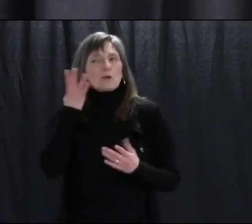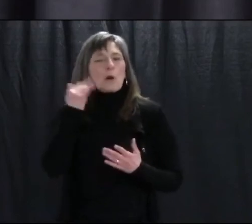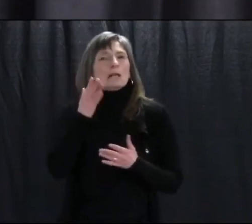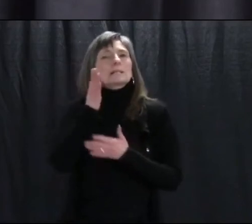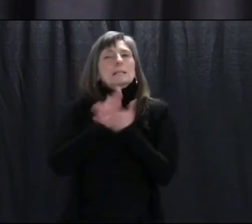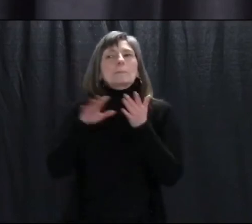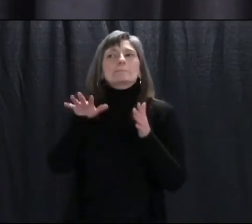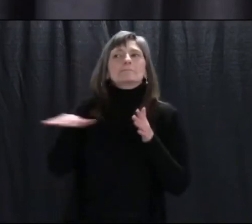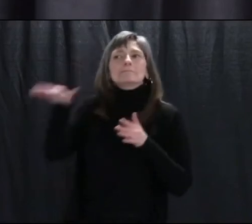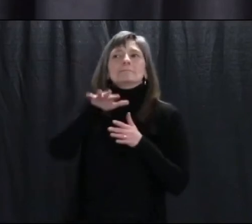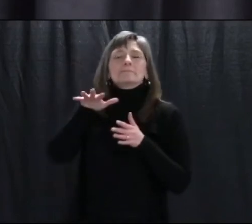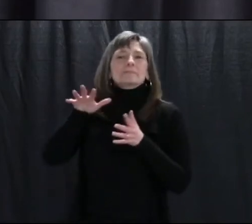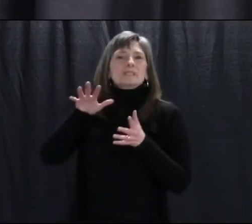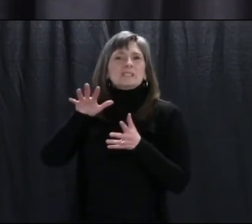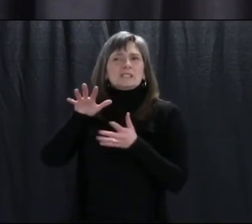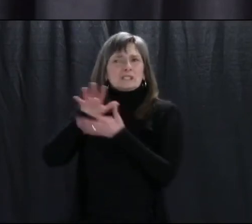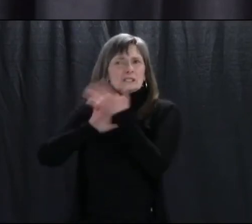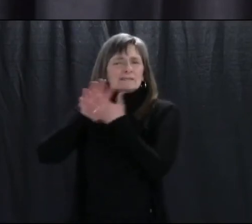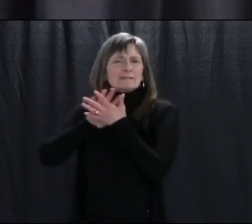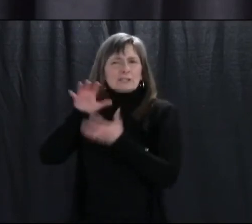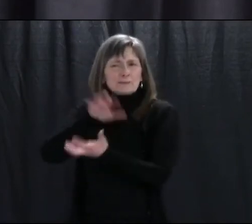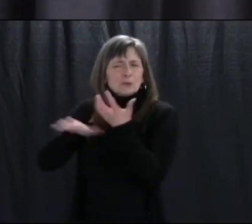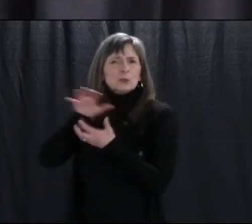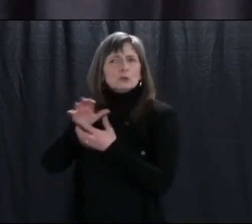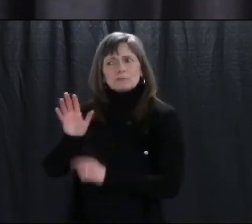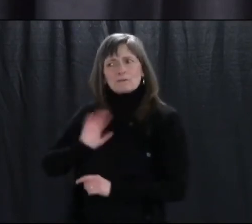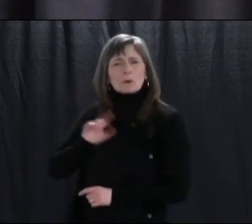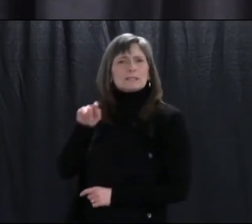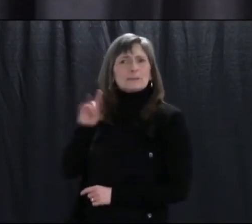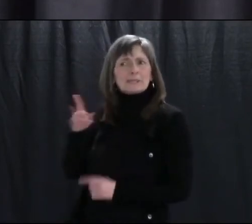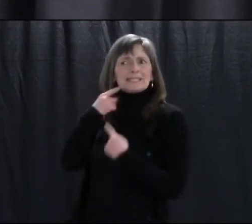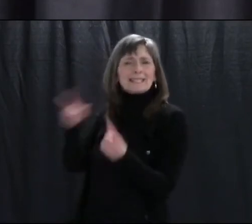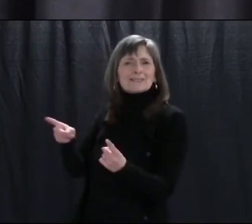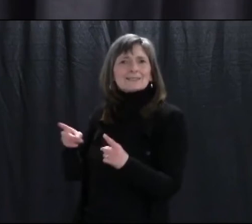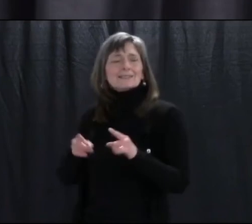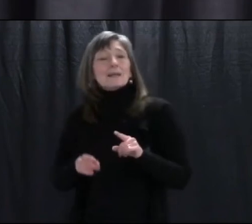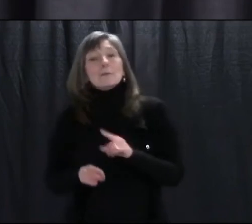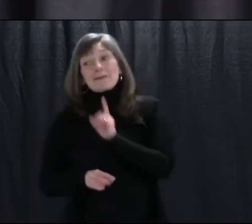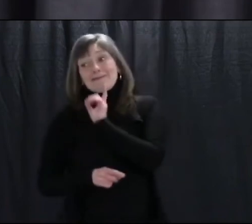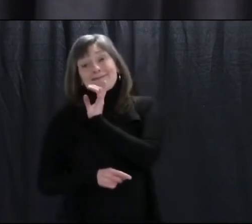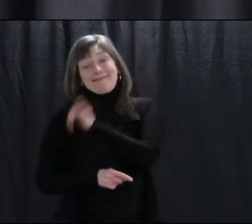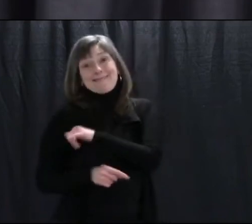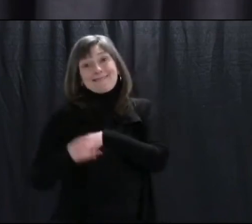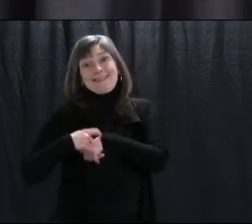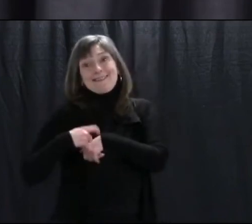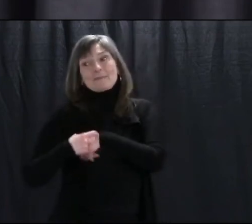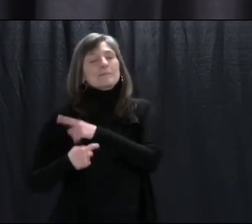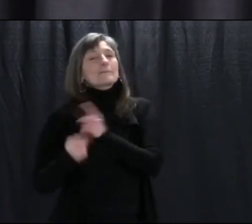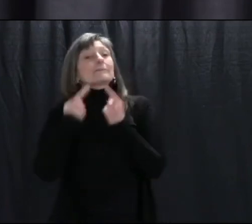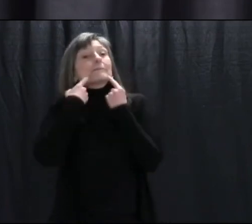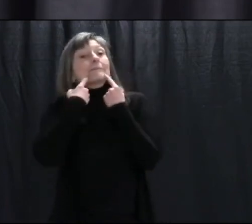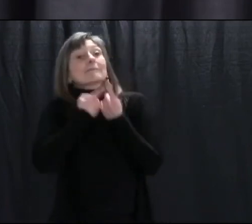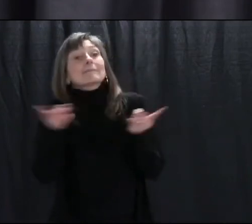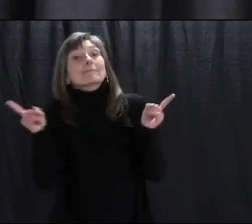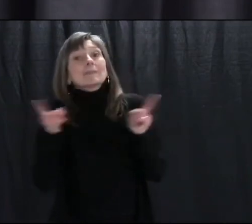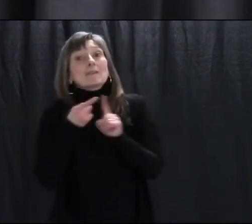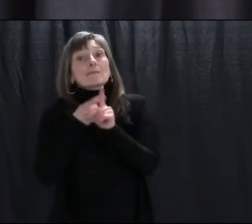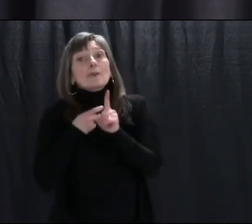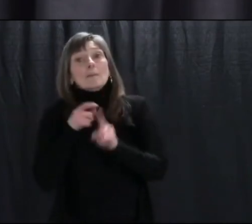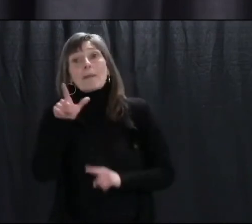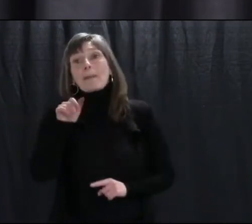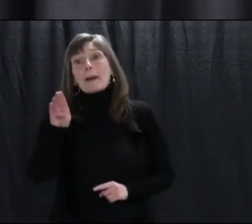confusion in the minds of members of the general public. That information was not released by the Department of Health or